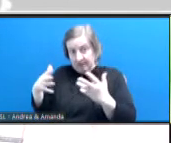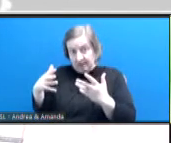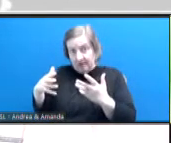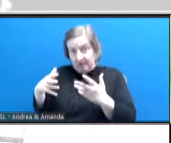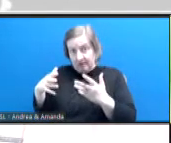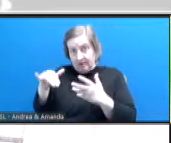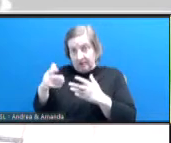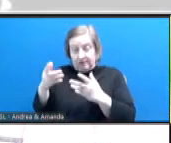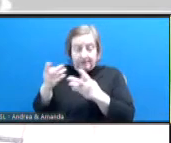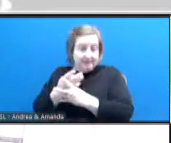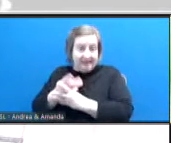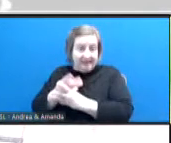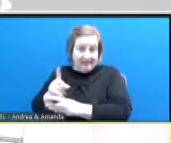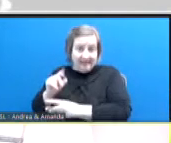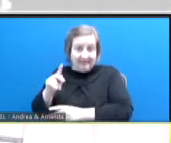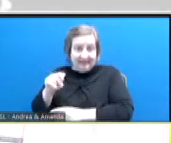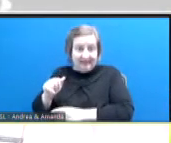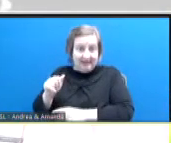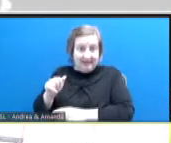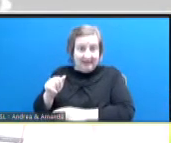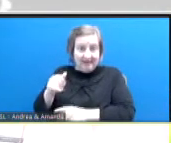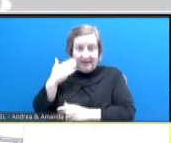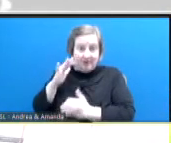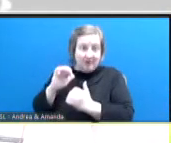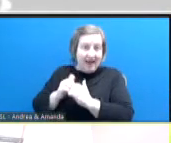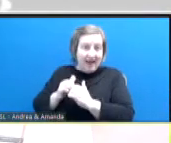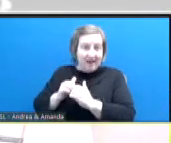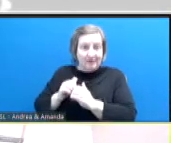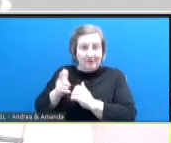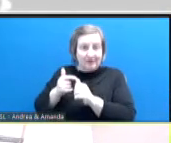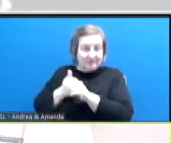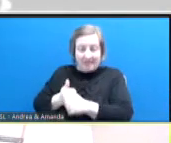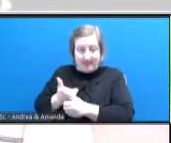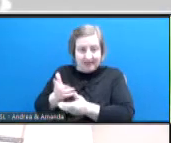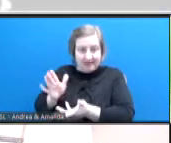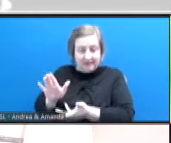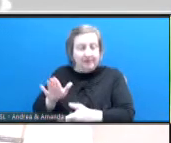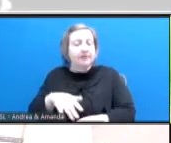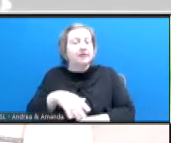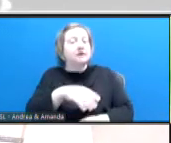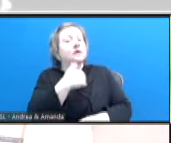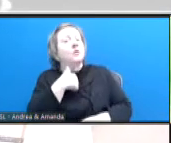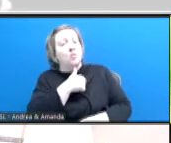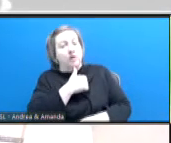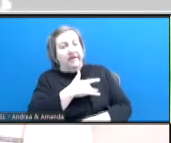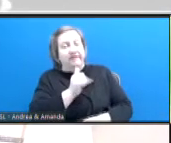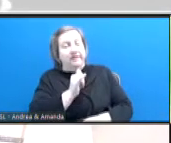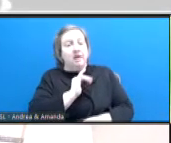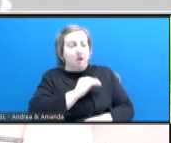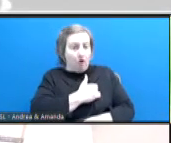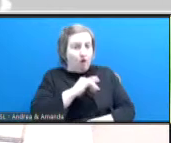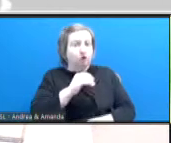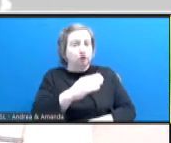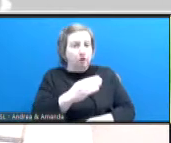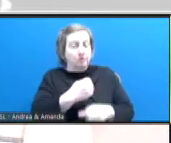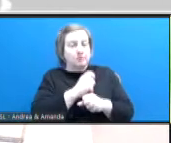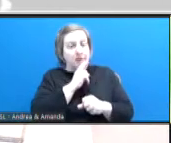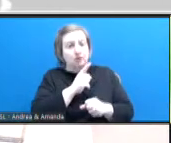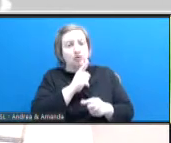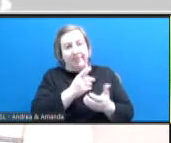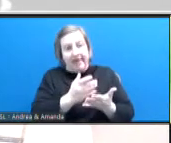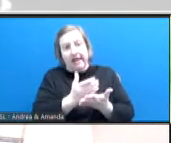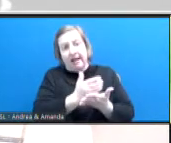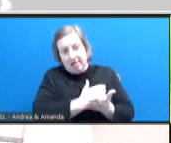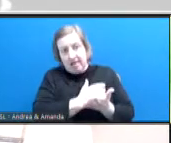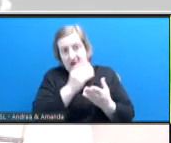synthesized data? I can't say you're not a monitor, so I'm not sure how your compliance. Yeah. We feel it's our job to make sure they're collecting that